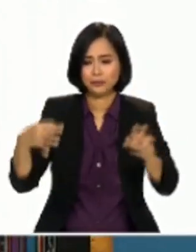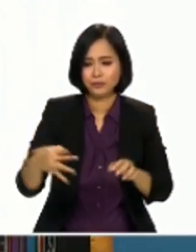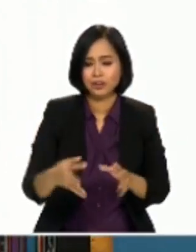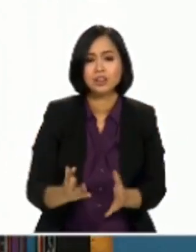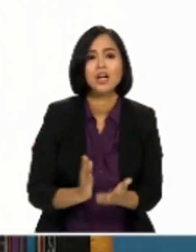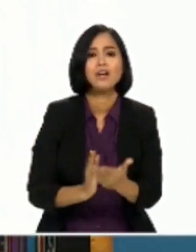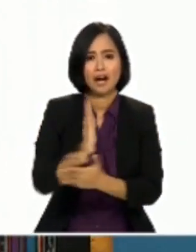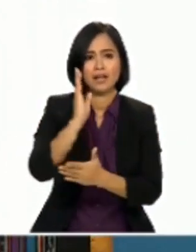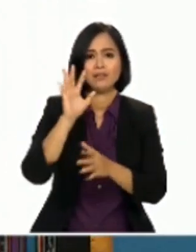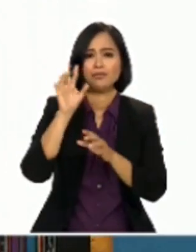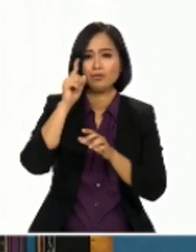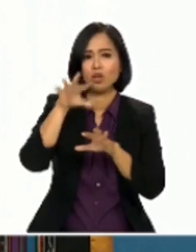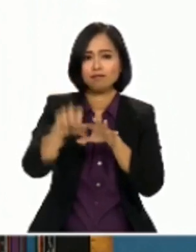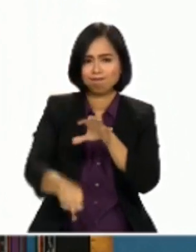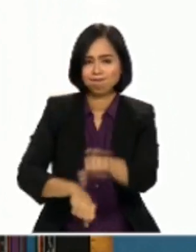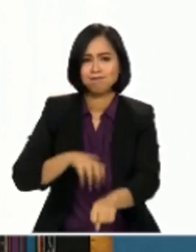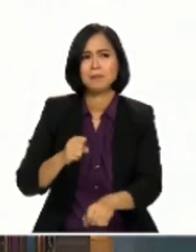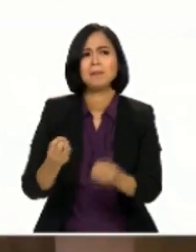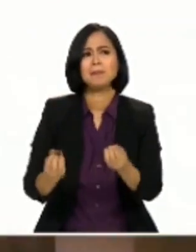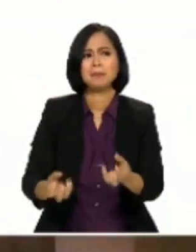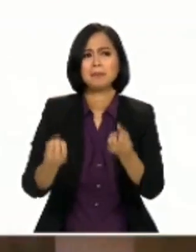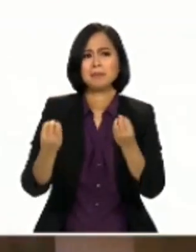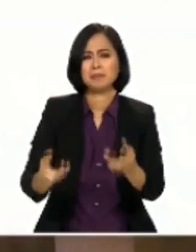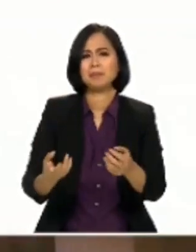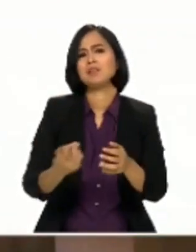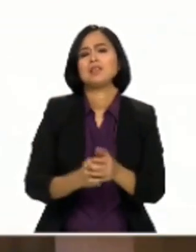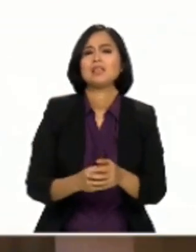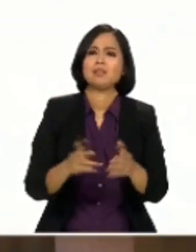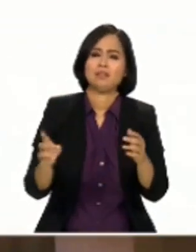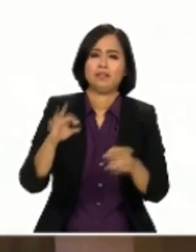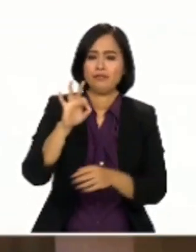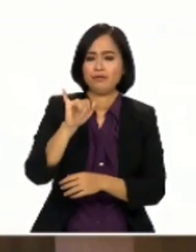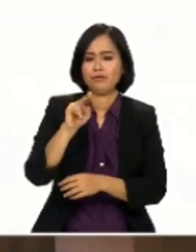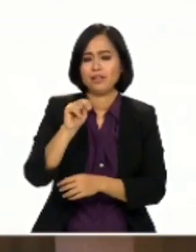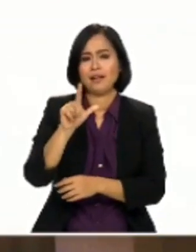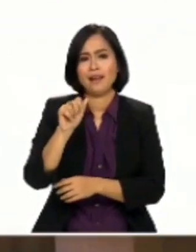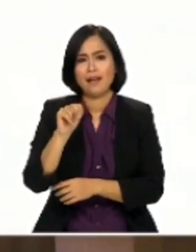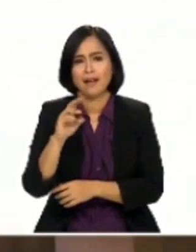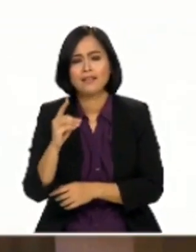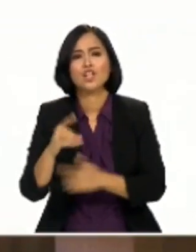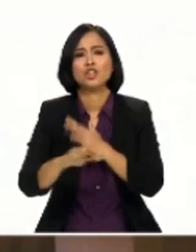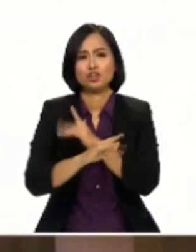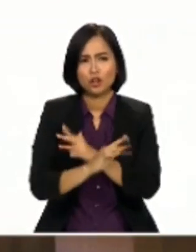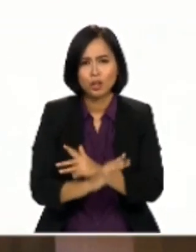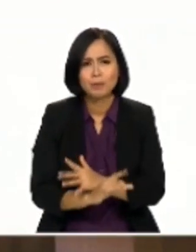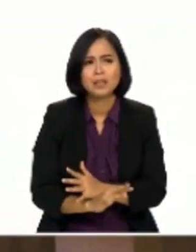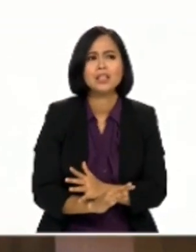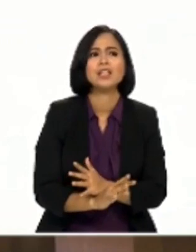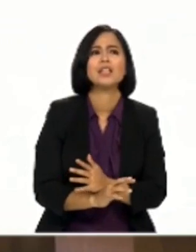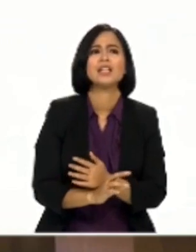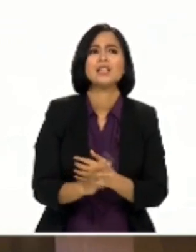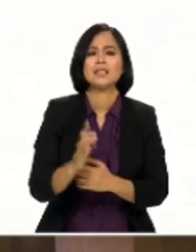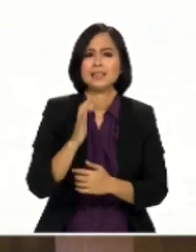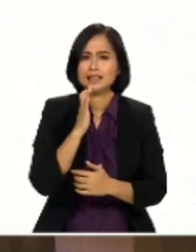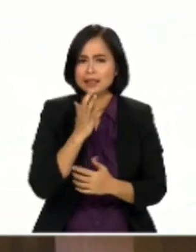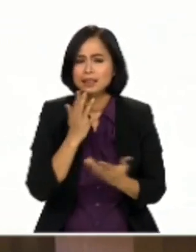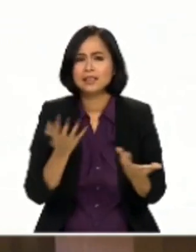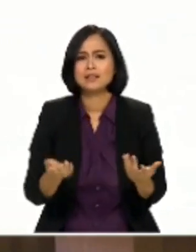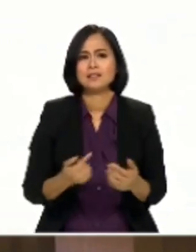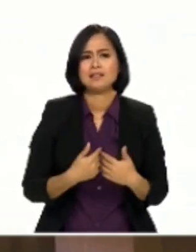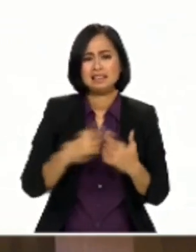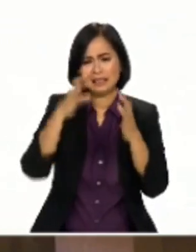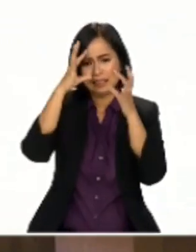allowed in the so many cases between Finland and Germany, decided by